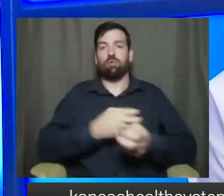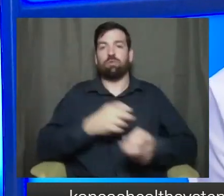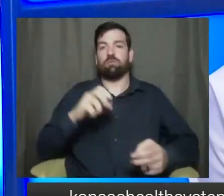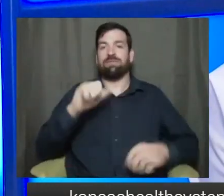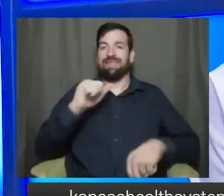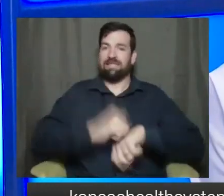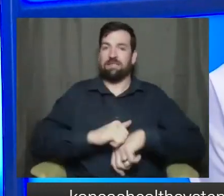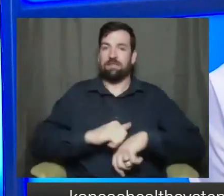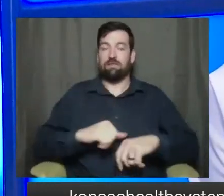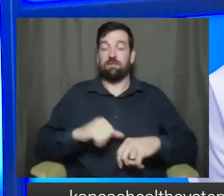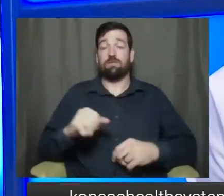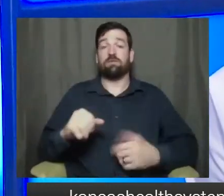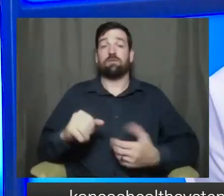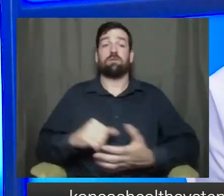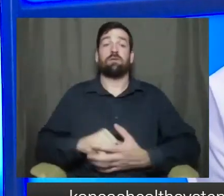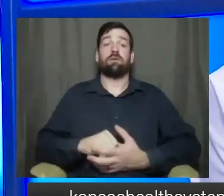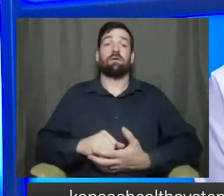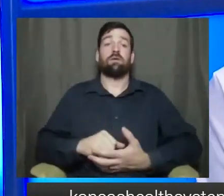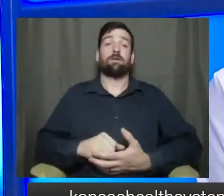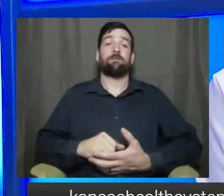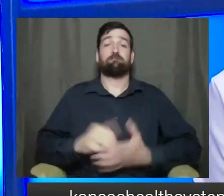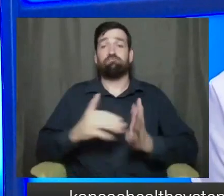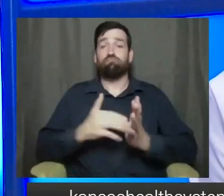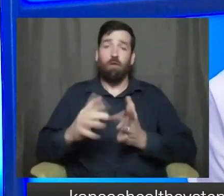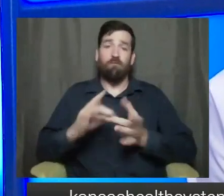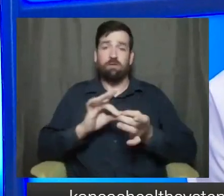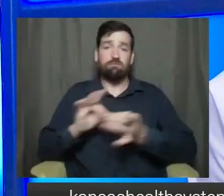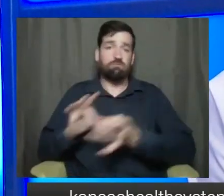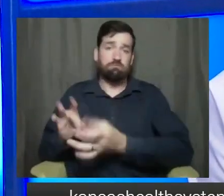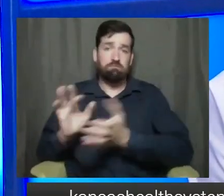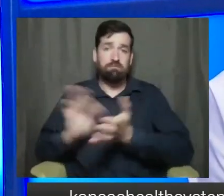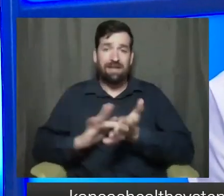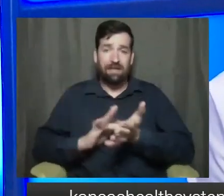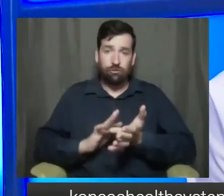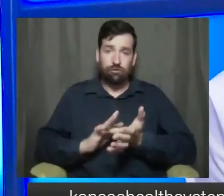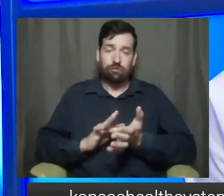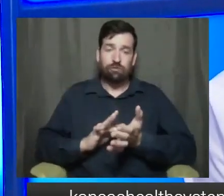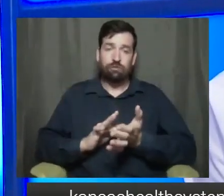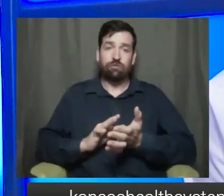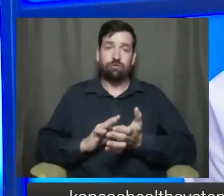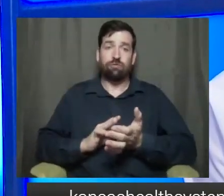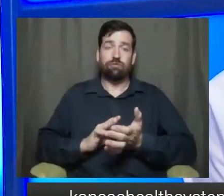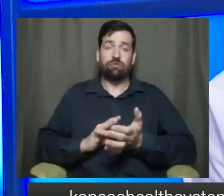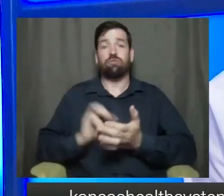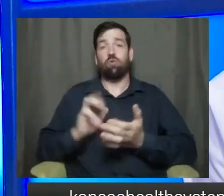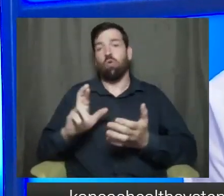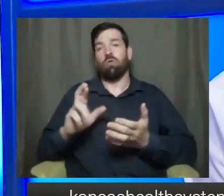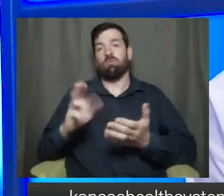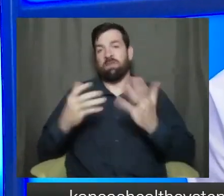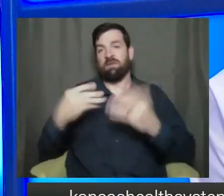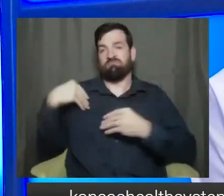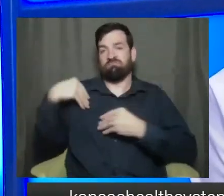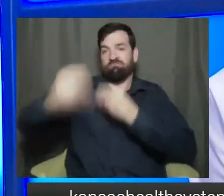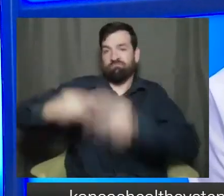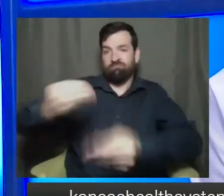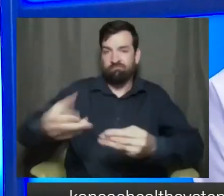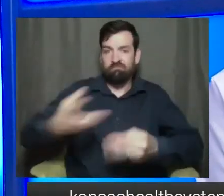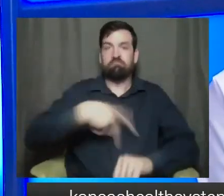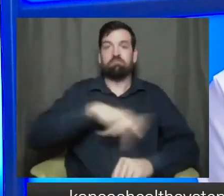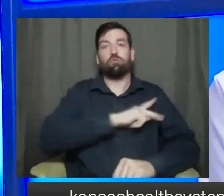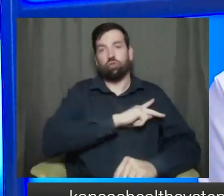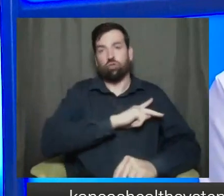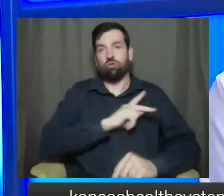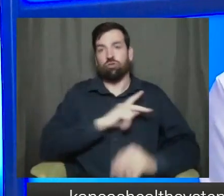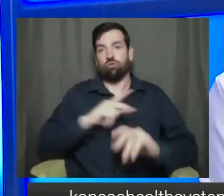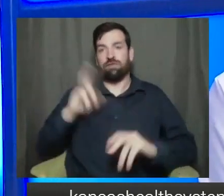conditions are often related to medications used, or potentially family history or personal medical history. And those are things that you can talk